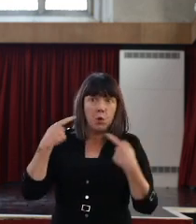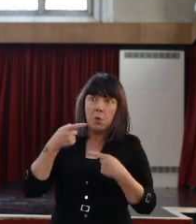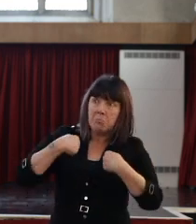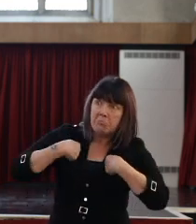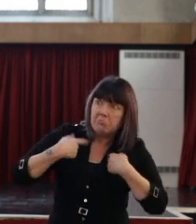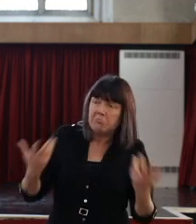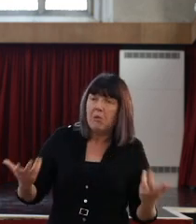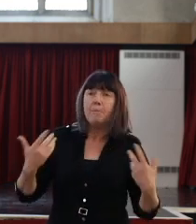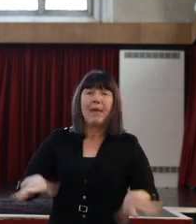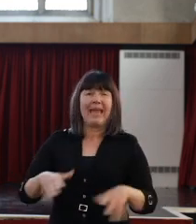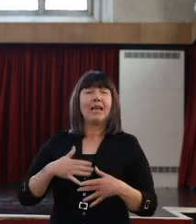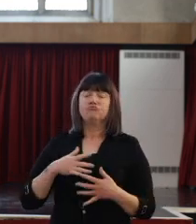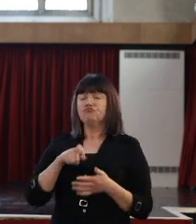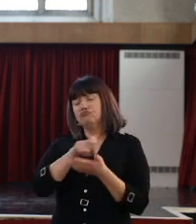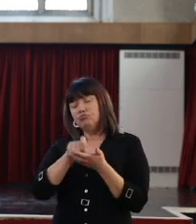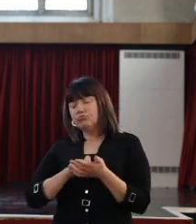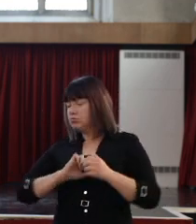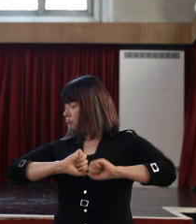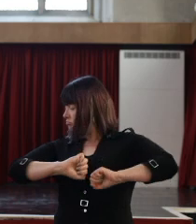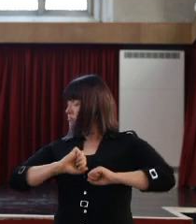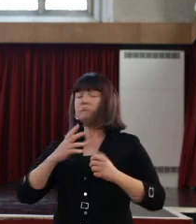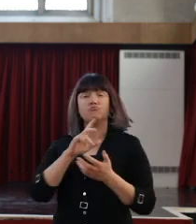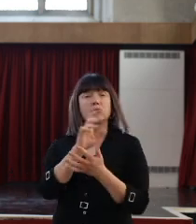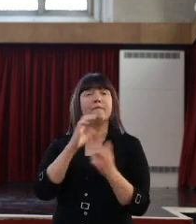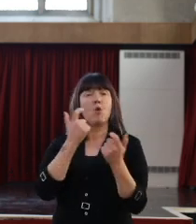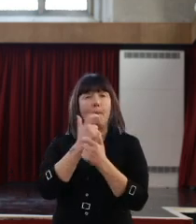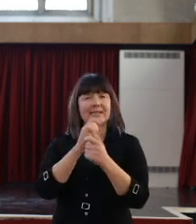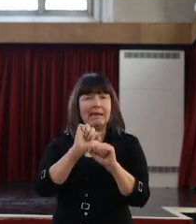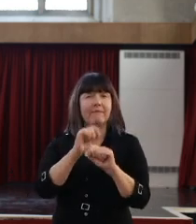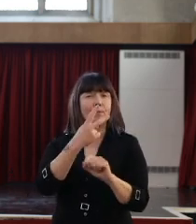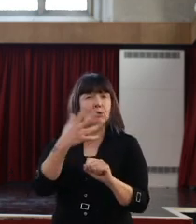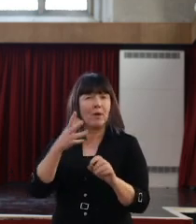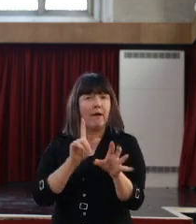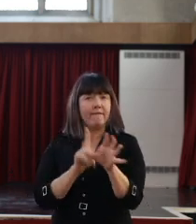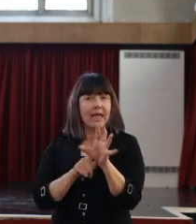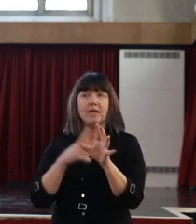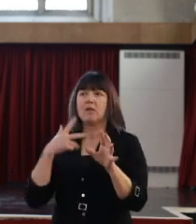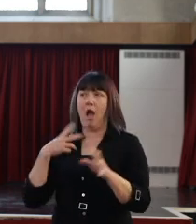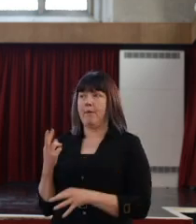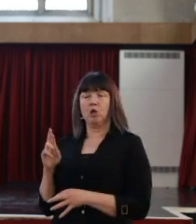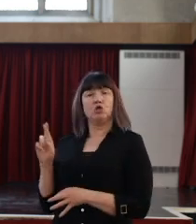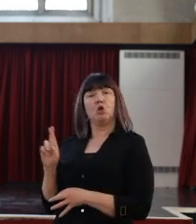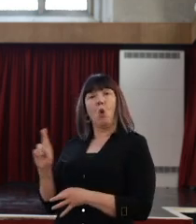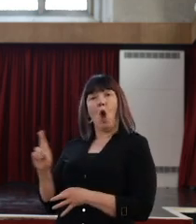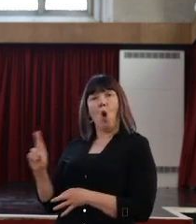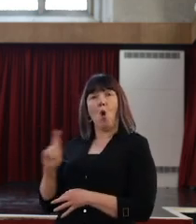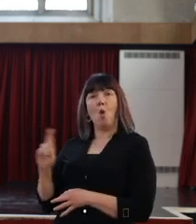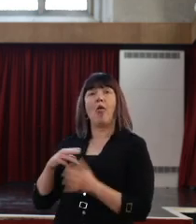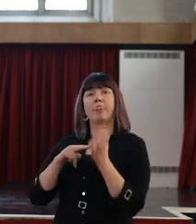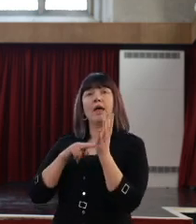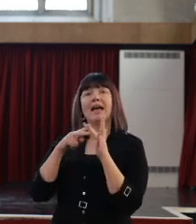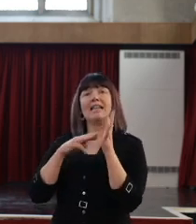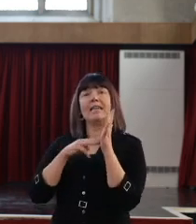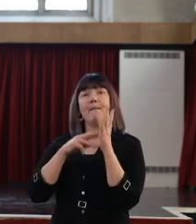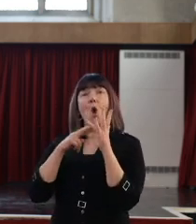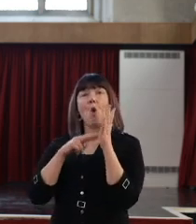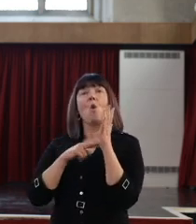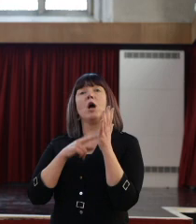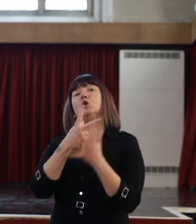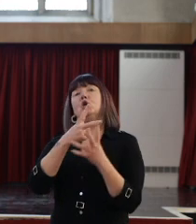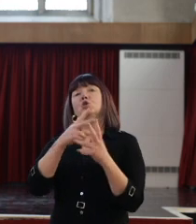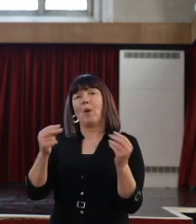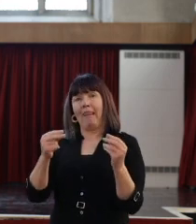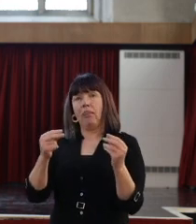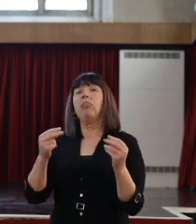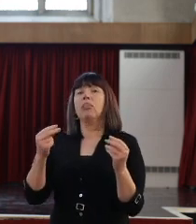about 25 years now. I'm also one-third of local comedy double act, the Nimmo Twins, alongside Owen Evans. If you haven't seen the